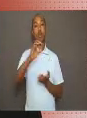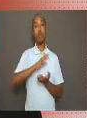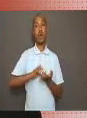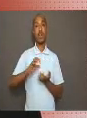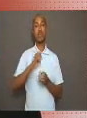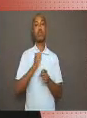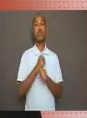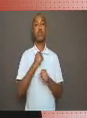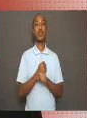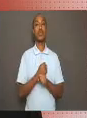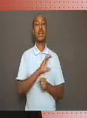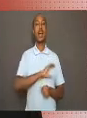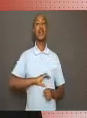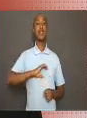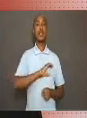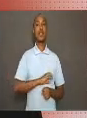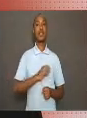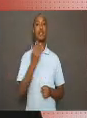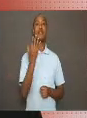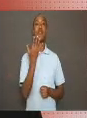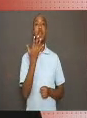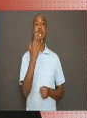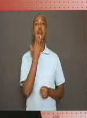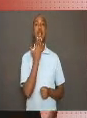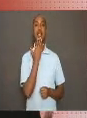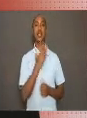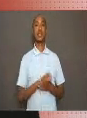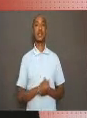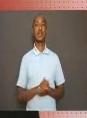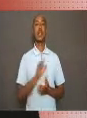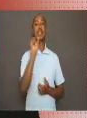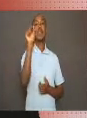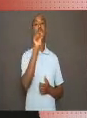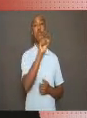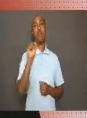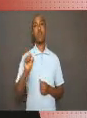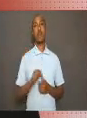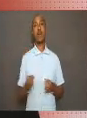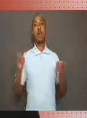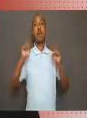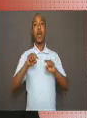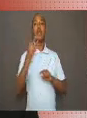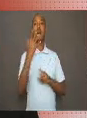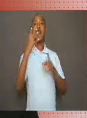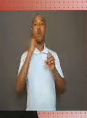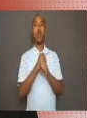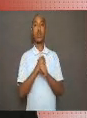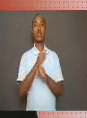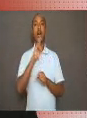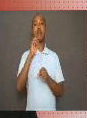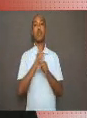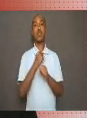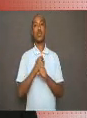compounds produce characteristic flame colors. Therefore, when fireworks are